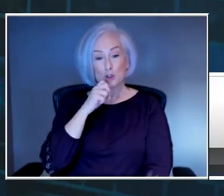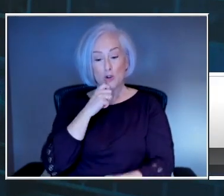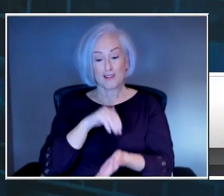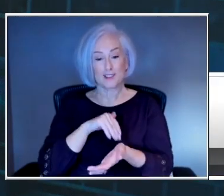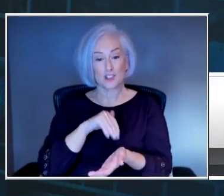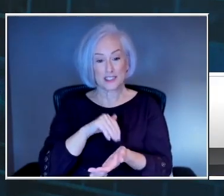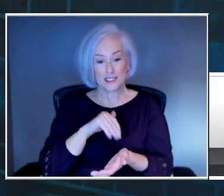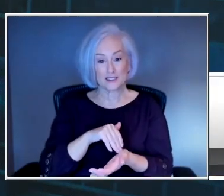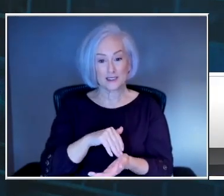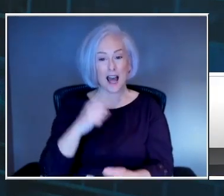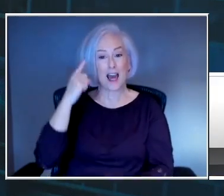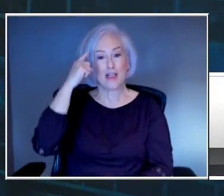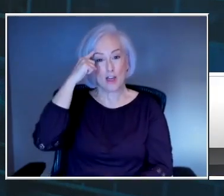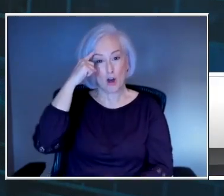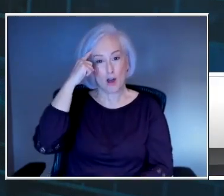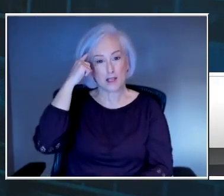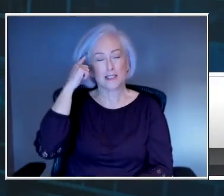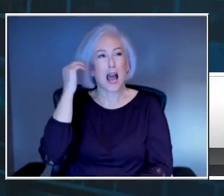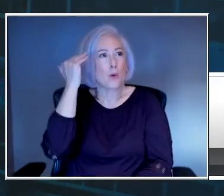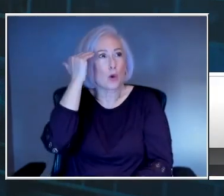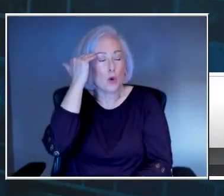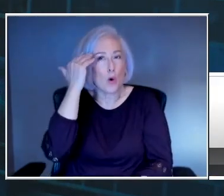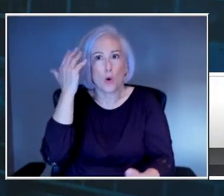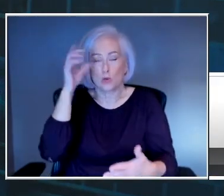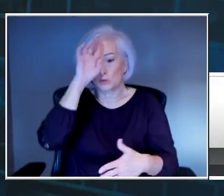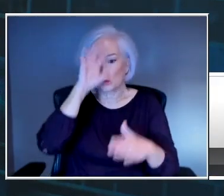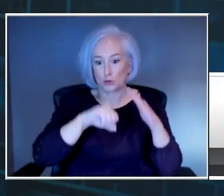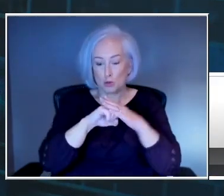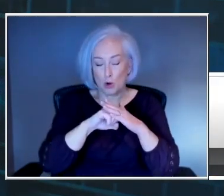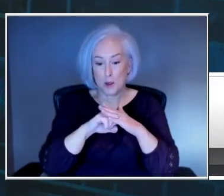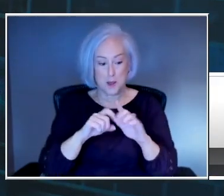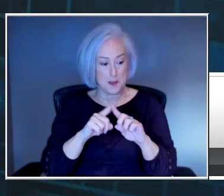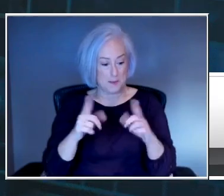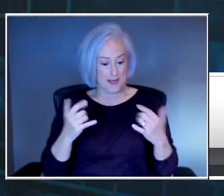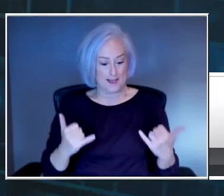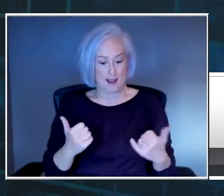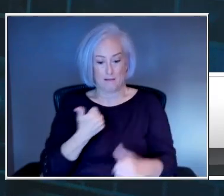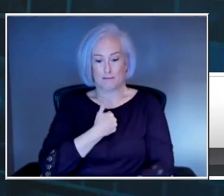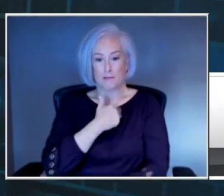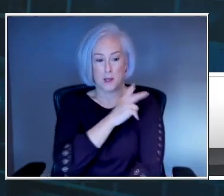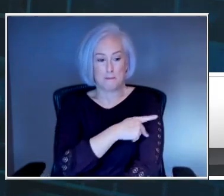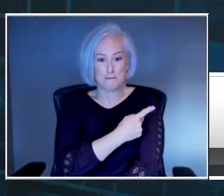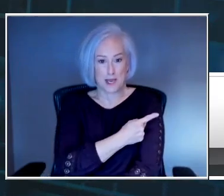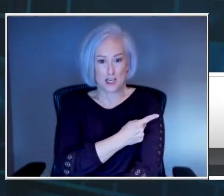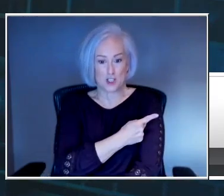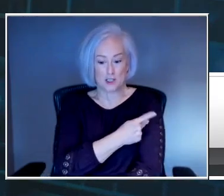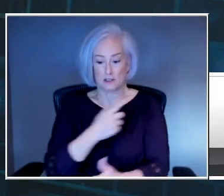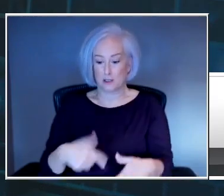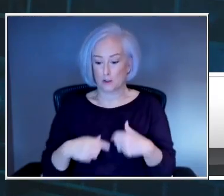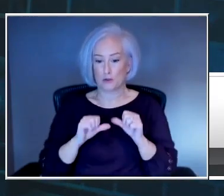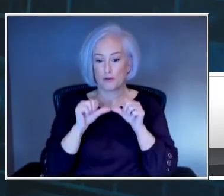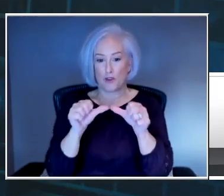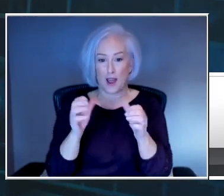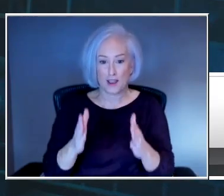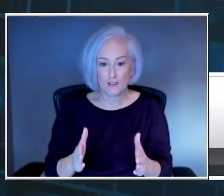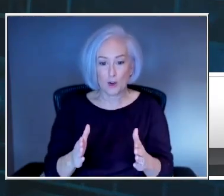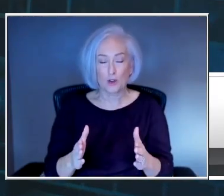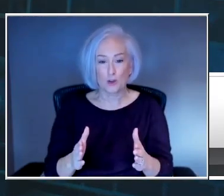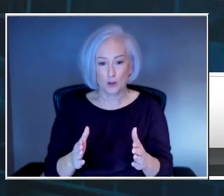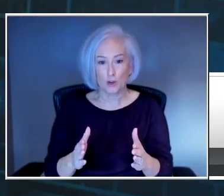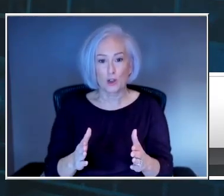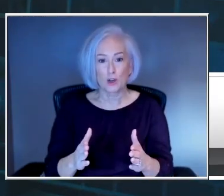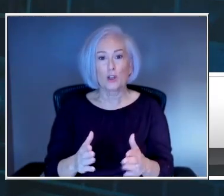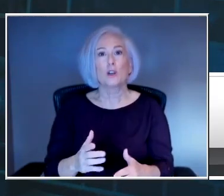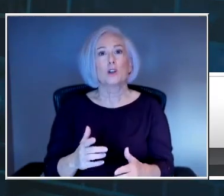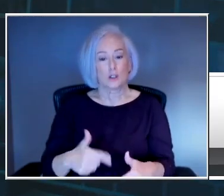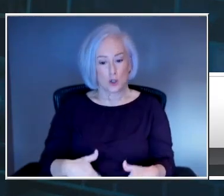know stroke, but then being a stroke patient and a stroke survivor, that is when you live with that thing